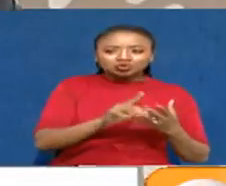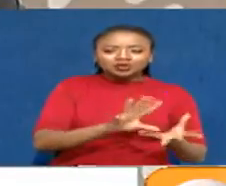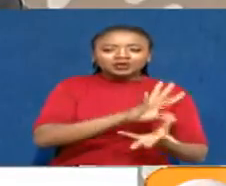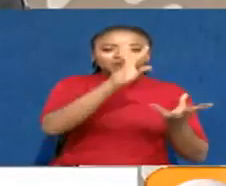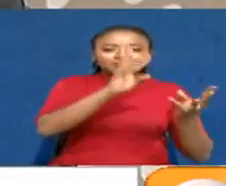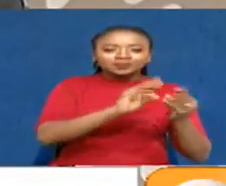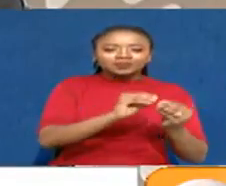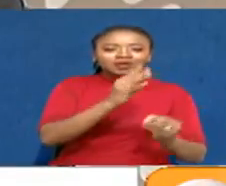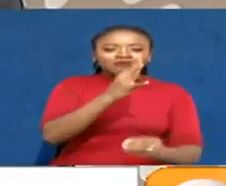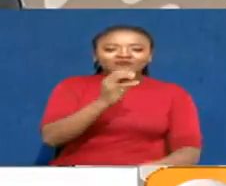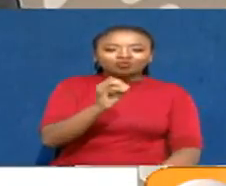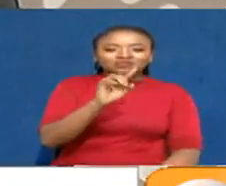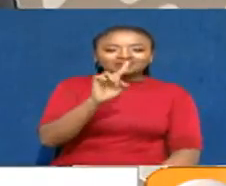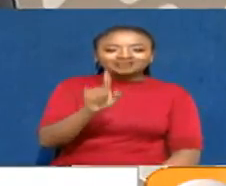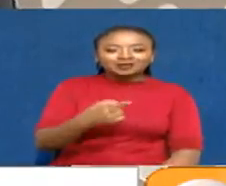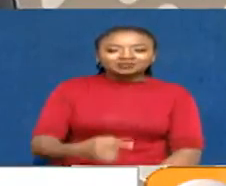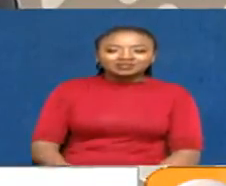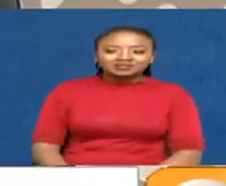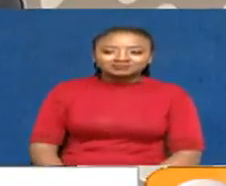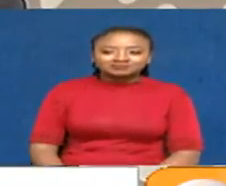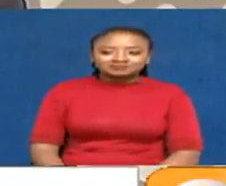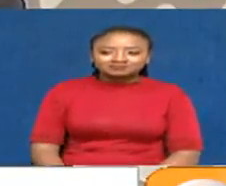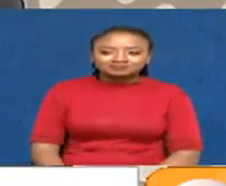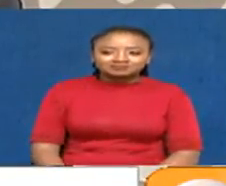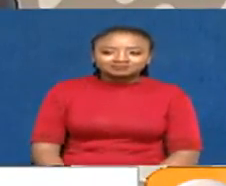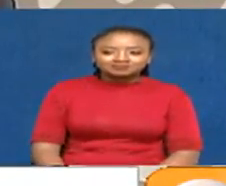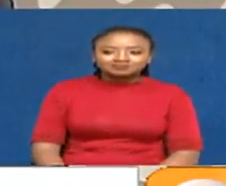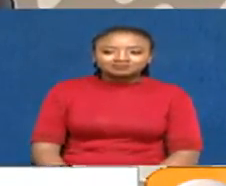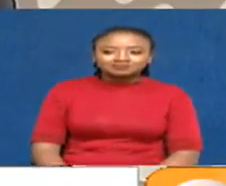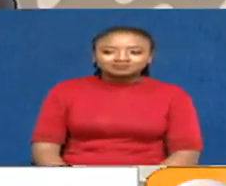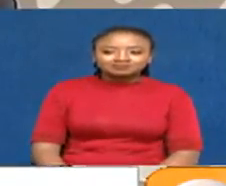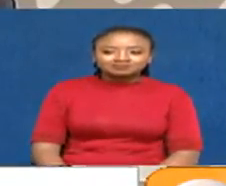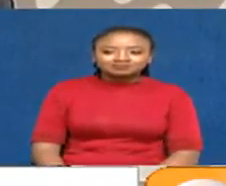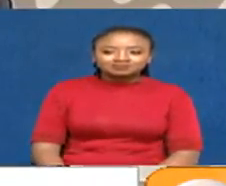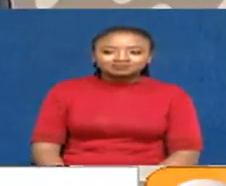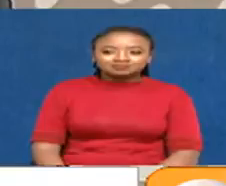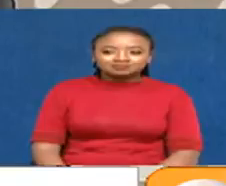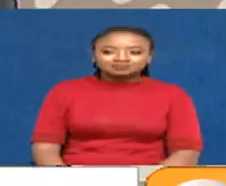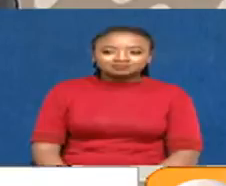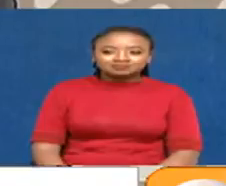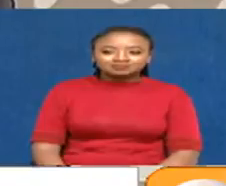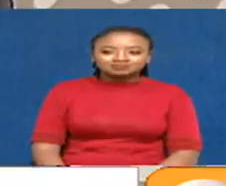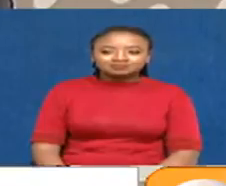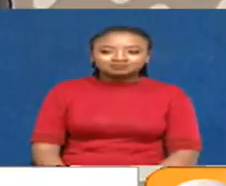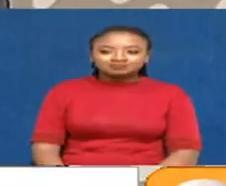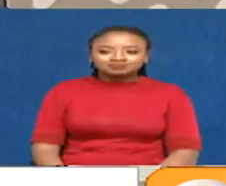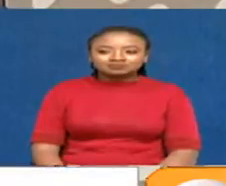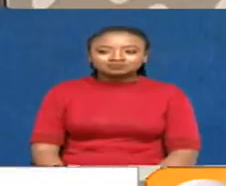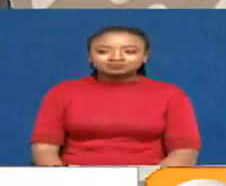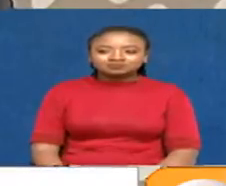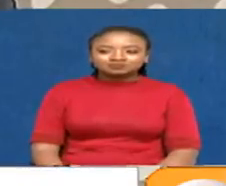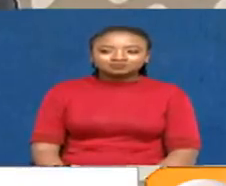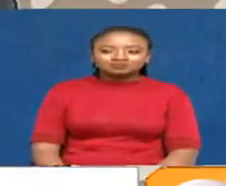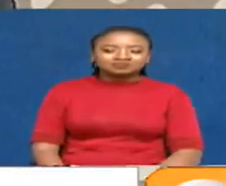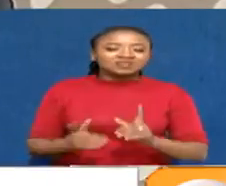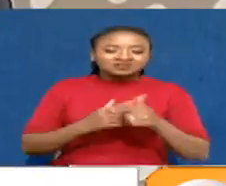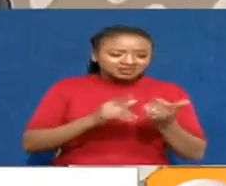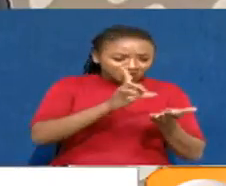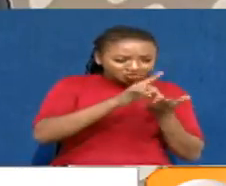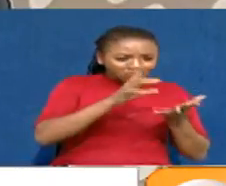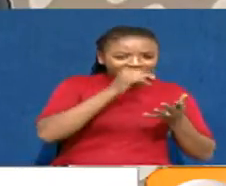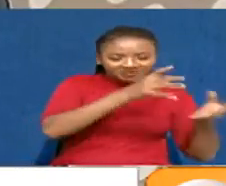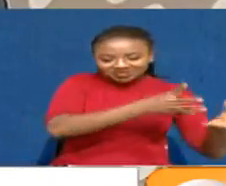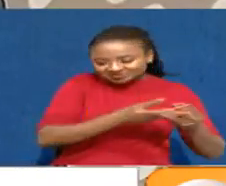around 40,000. And to that extent, this guy went on to his own, to do his own